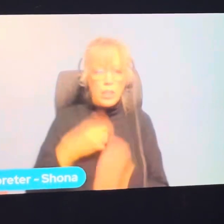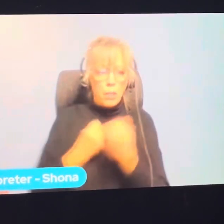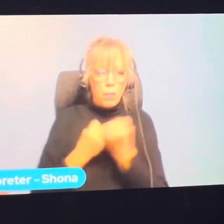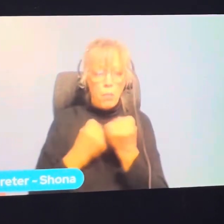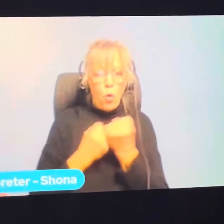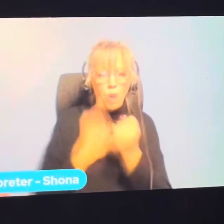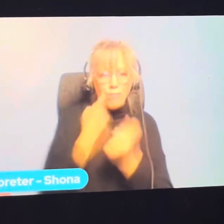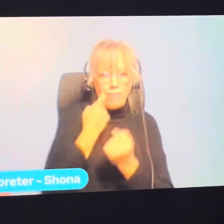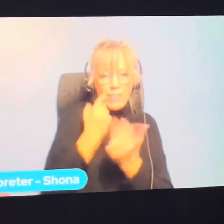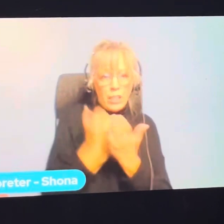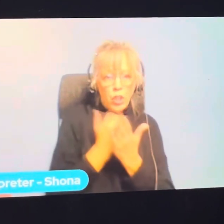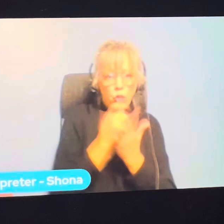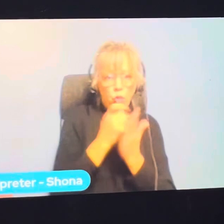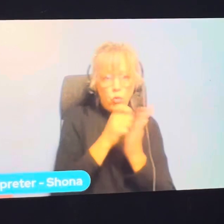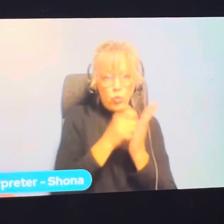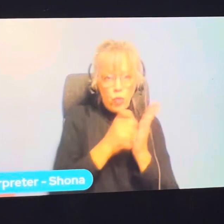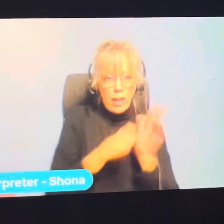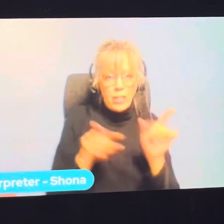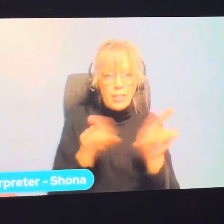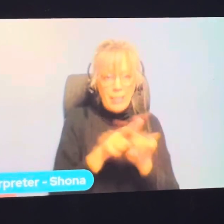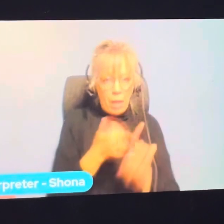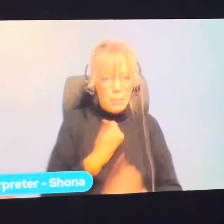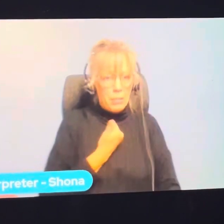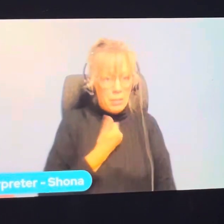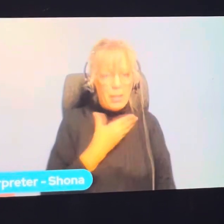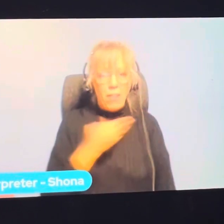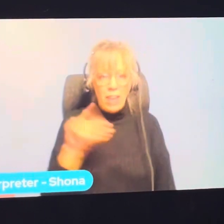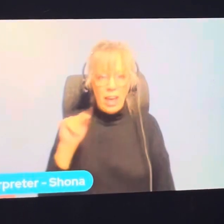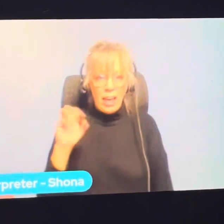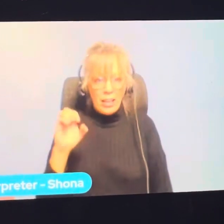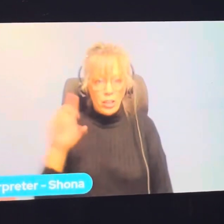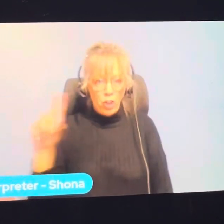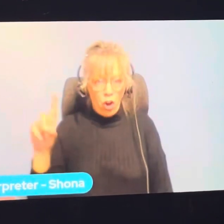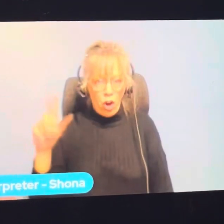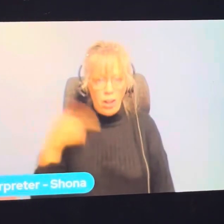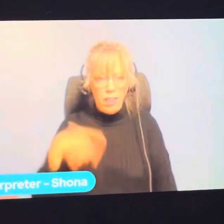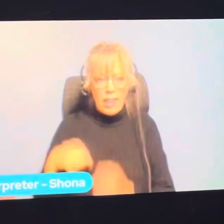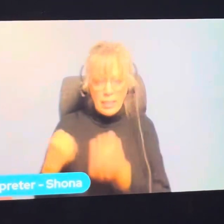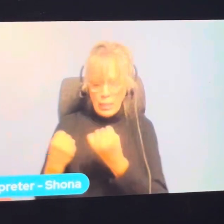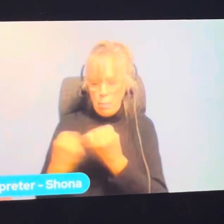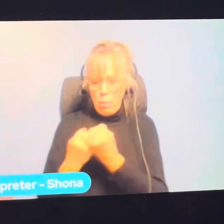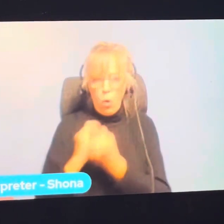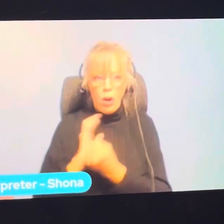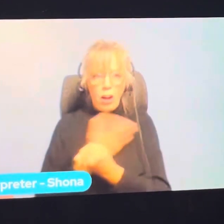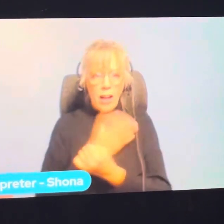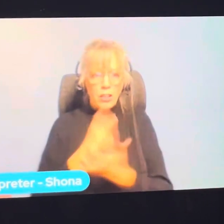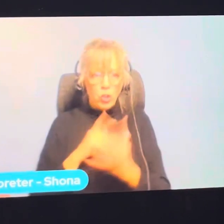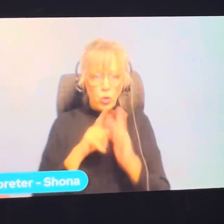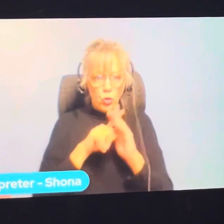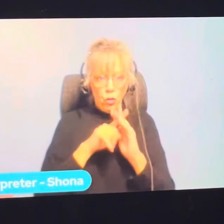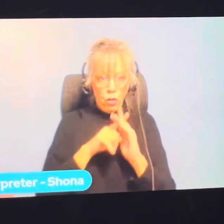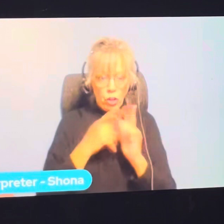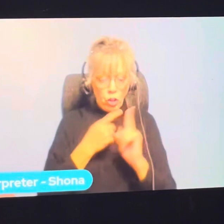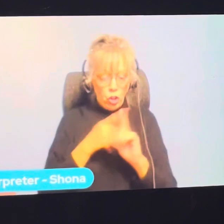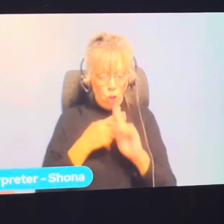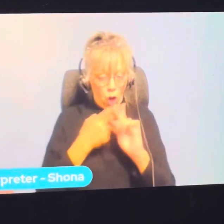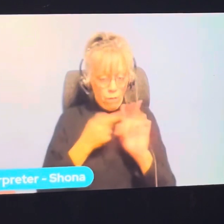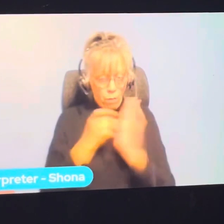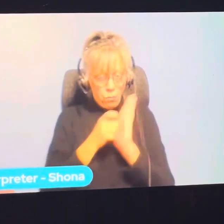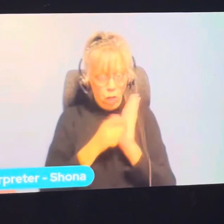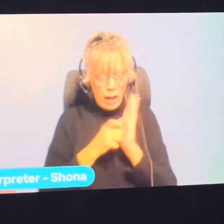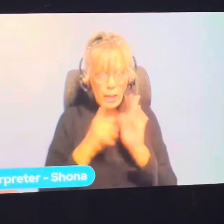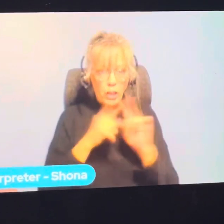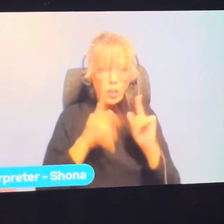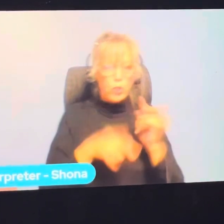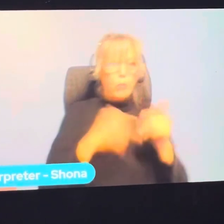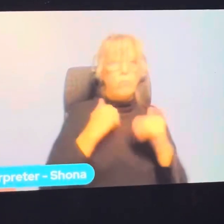dreams in getting our play to the stage. And this is just such an incredible step forward for us. I want